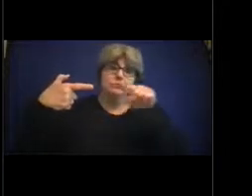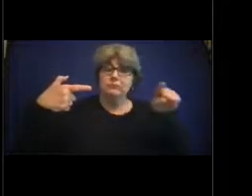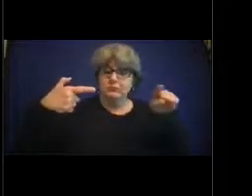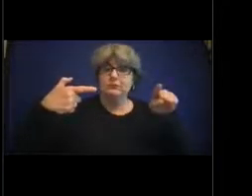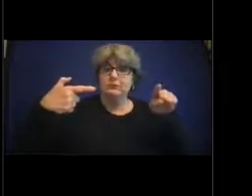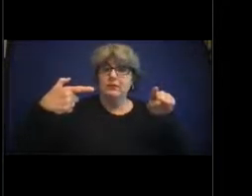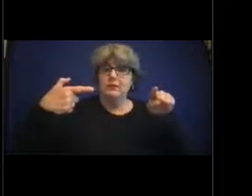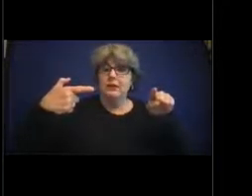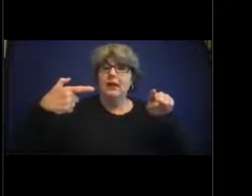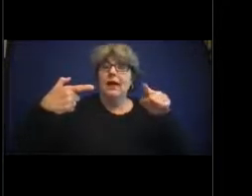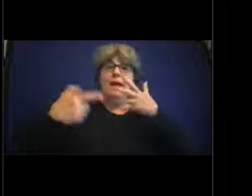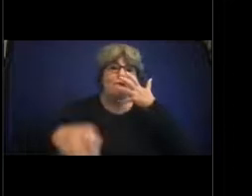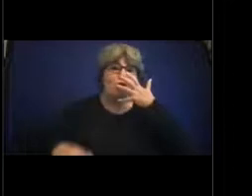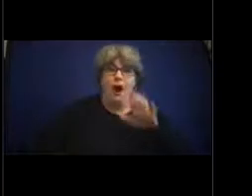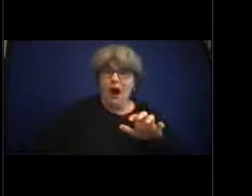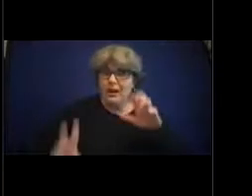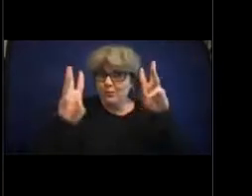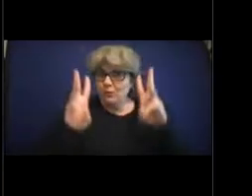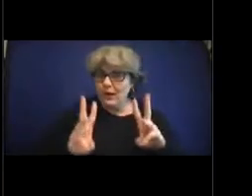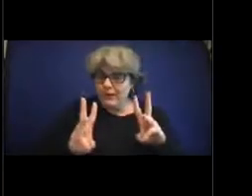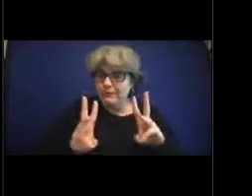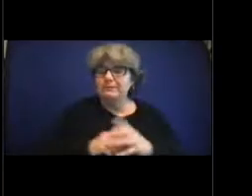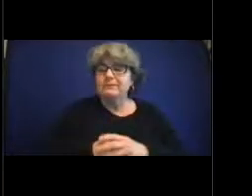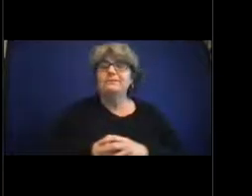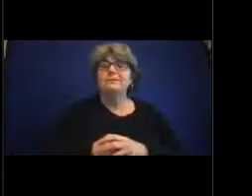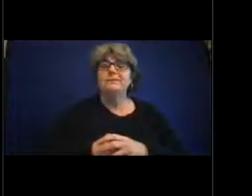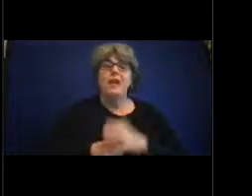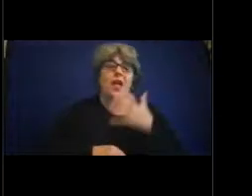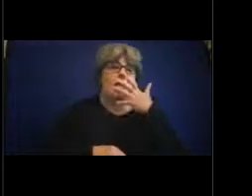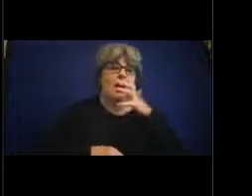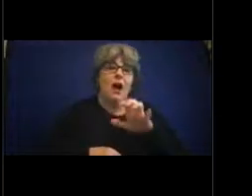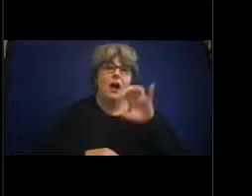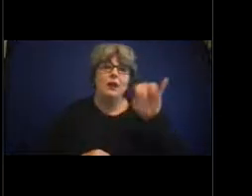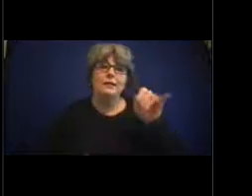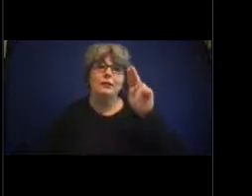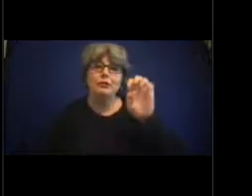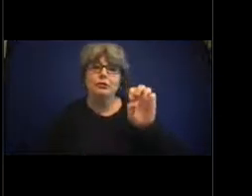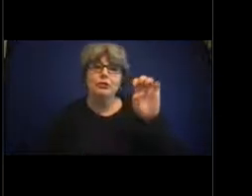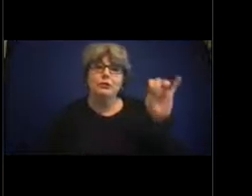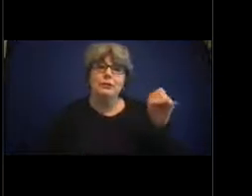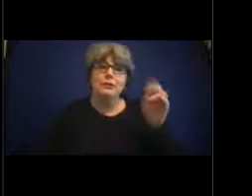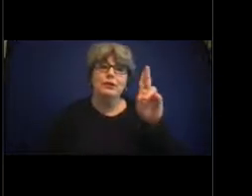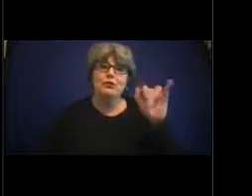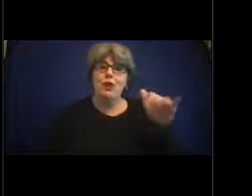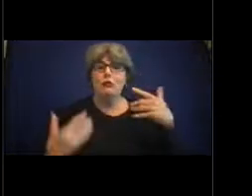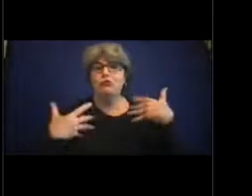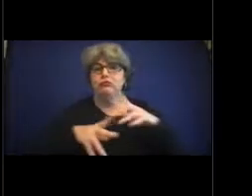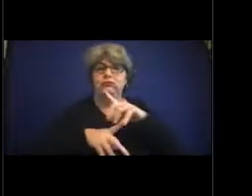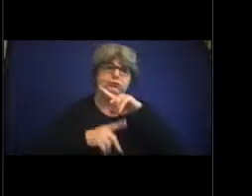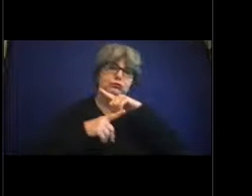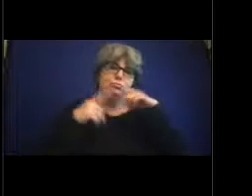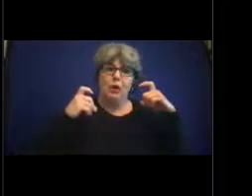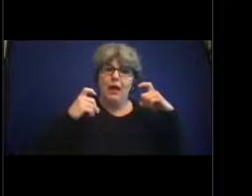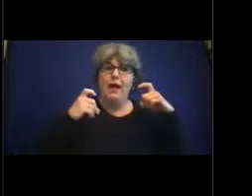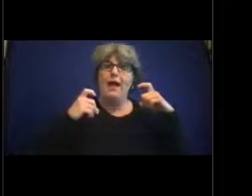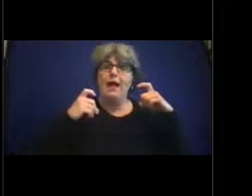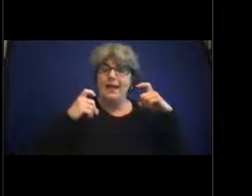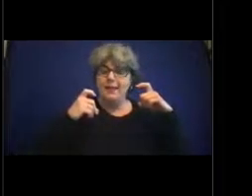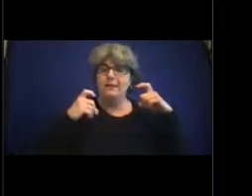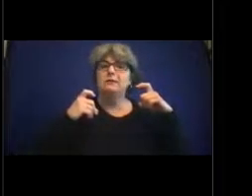the record-breaking heat. The record-breaking heat in June and July caused extreme drought and exceptional